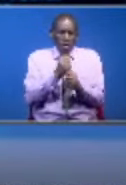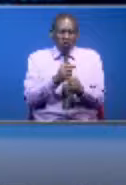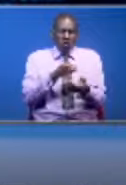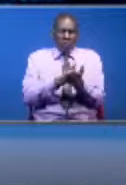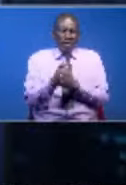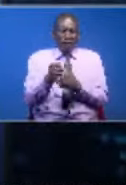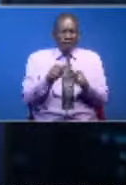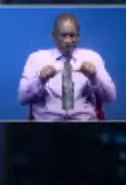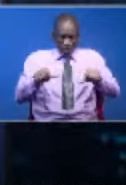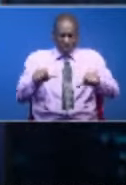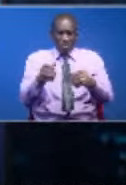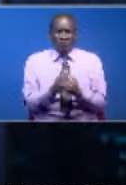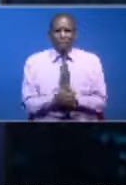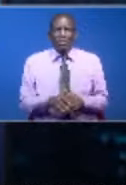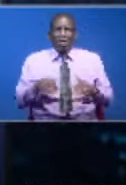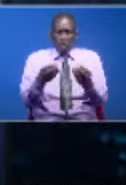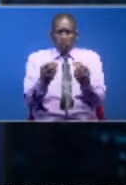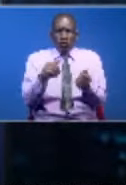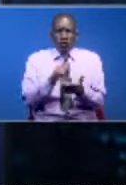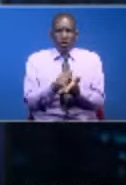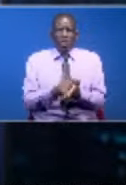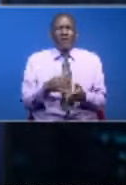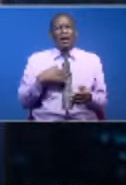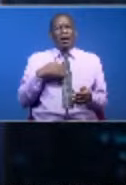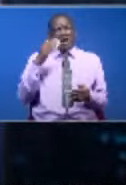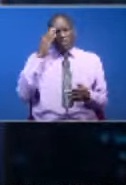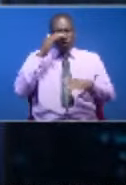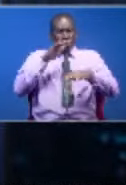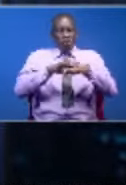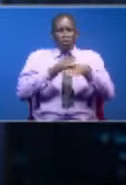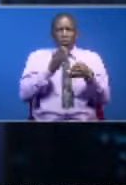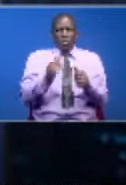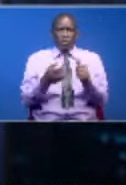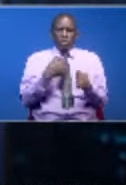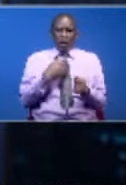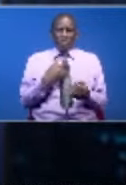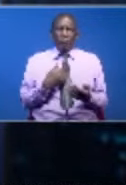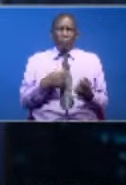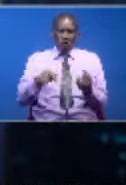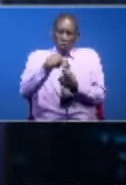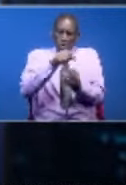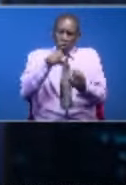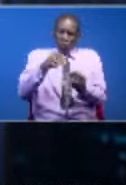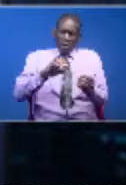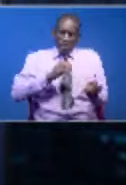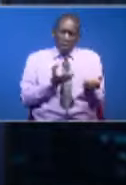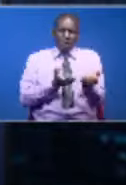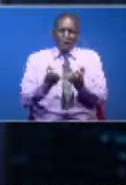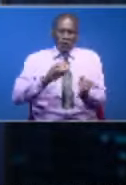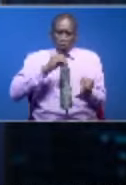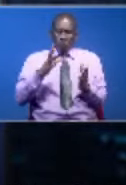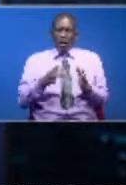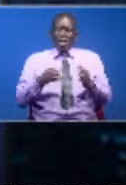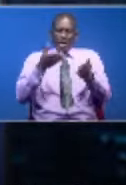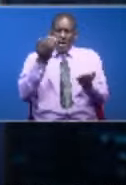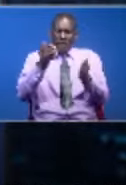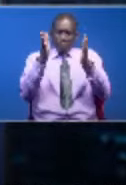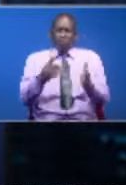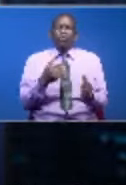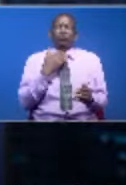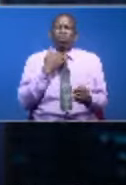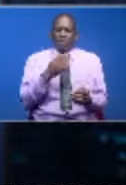address that? Well, I think the good thing is when you as a business owner or as anyone seeking capital,